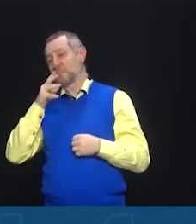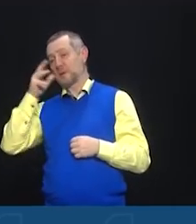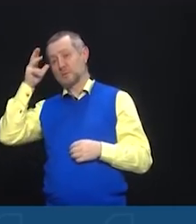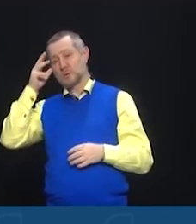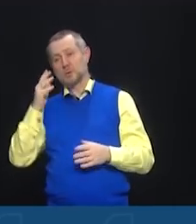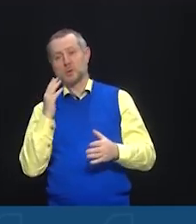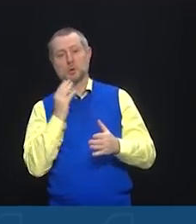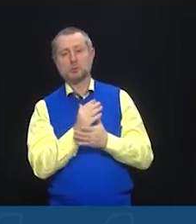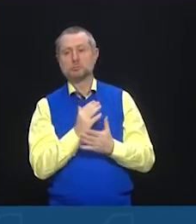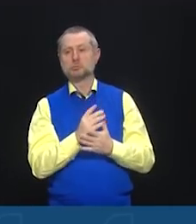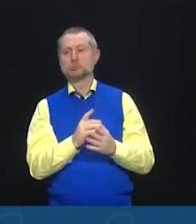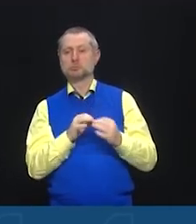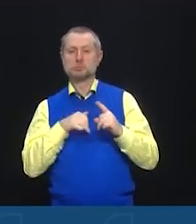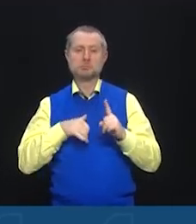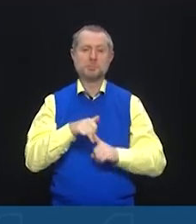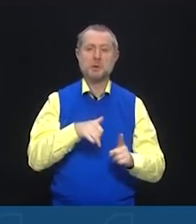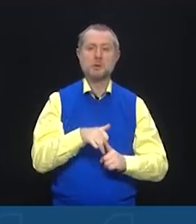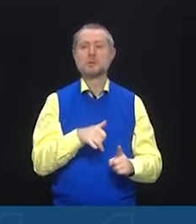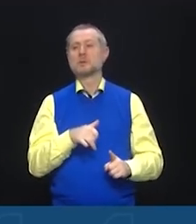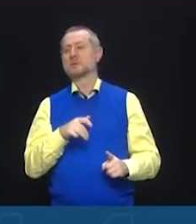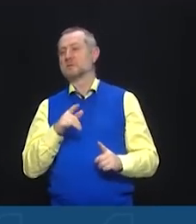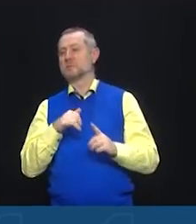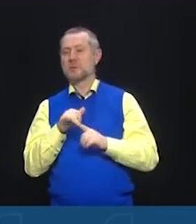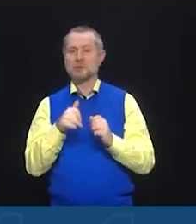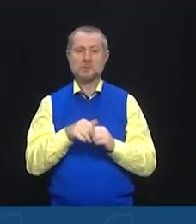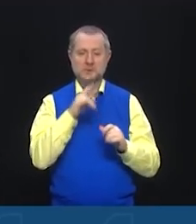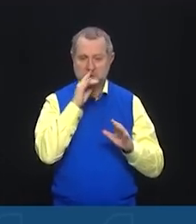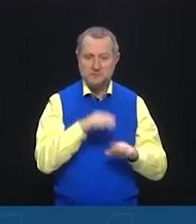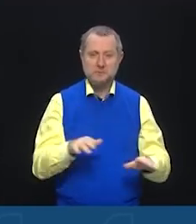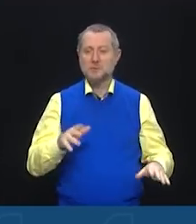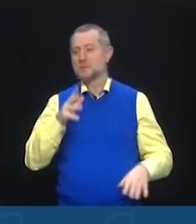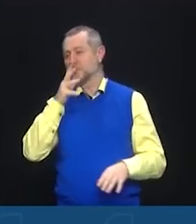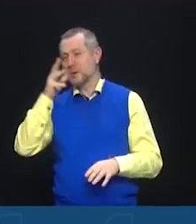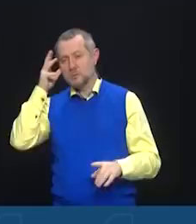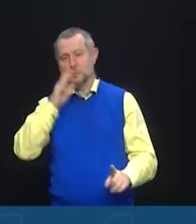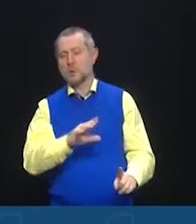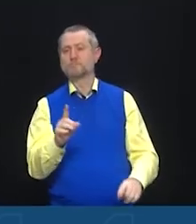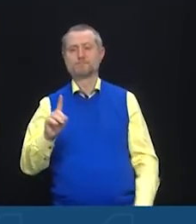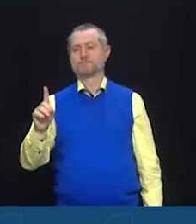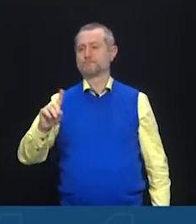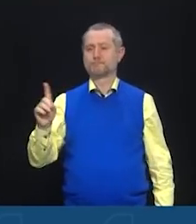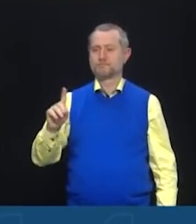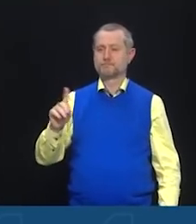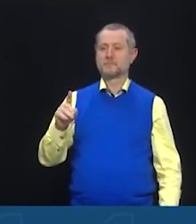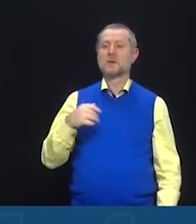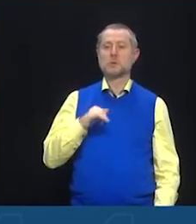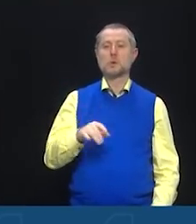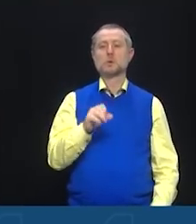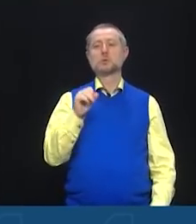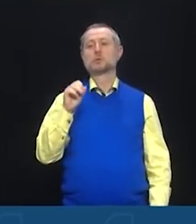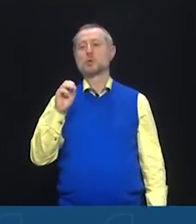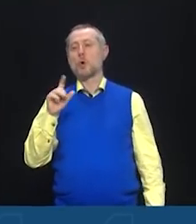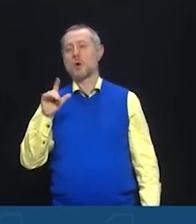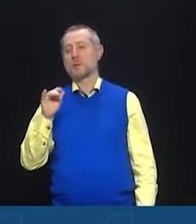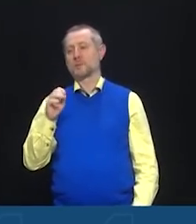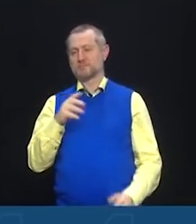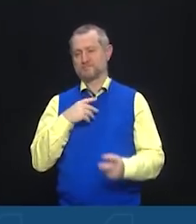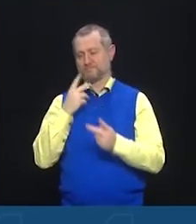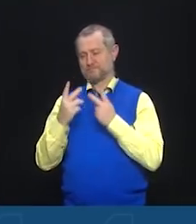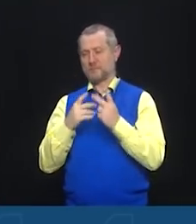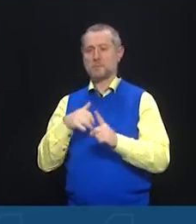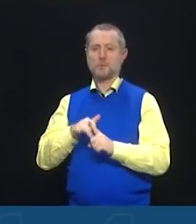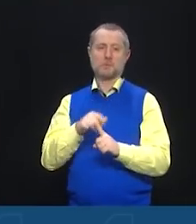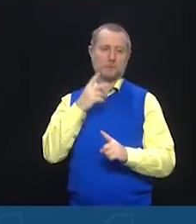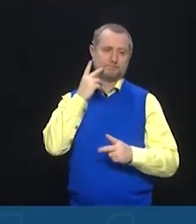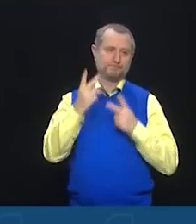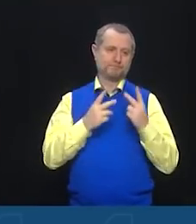bullying of any child or their parents, because social media is also a platform for bullying adults and children. That we will not